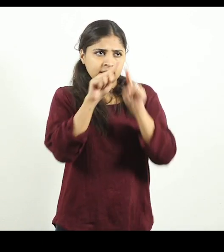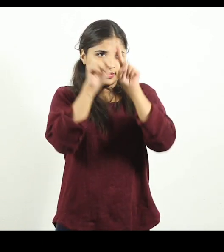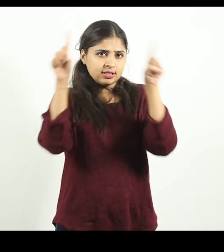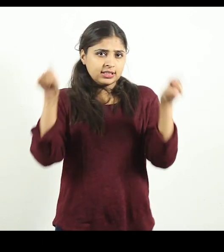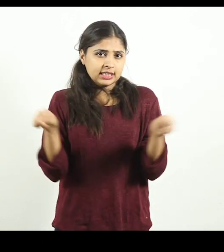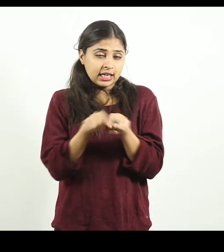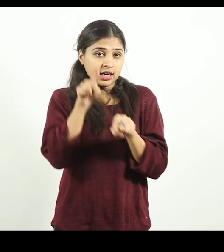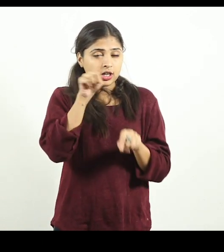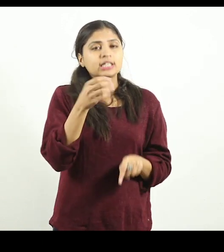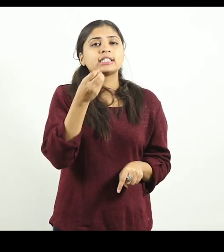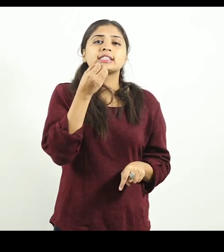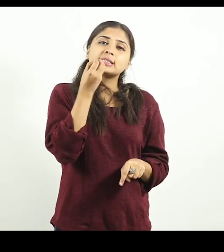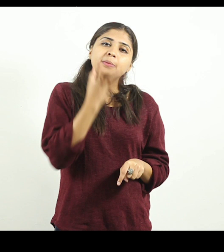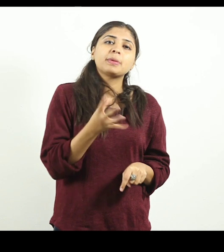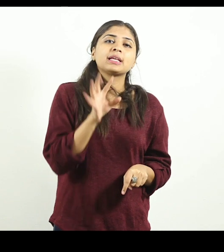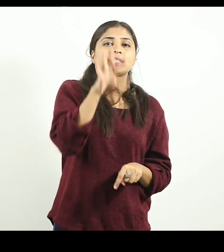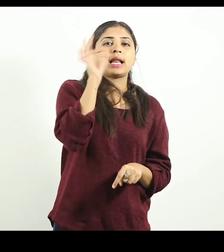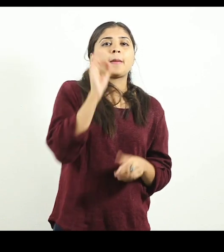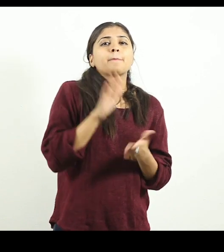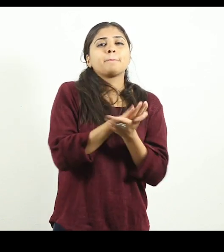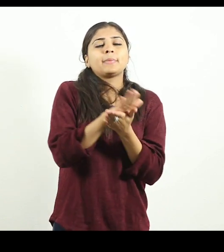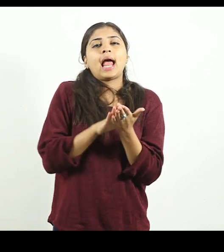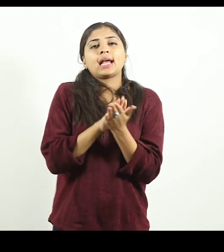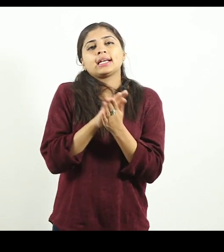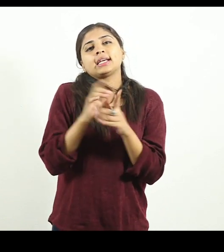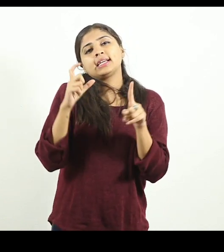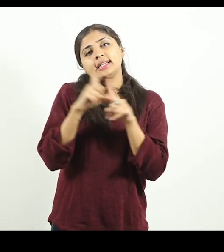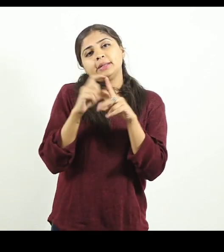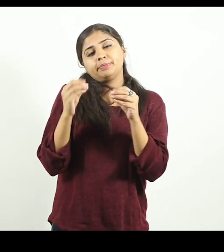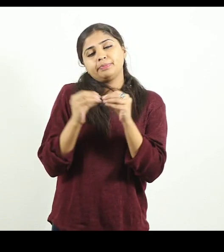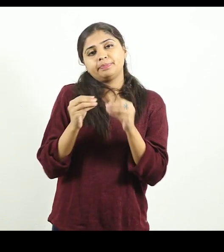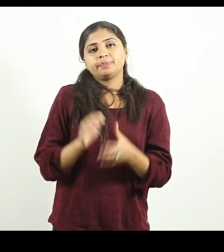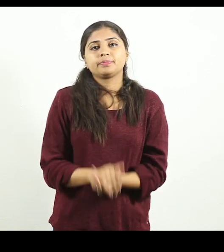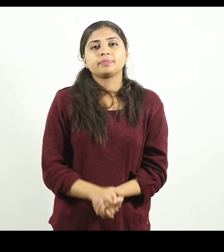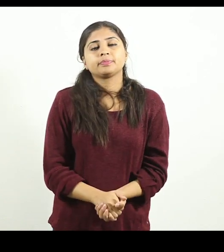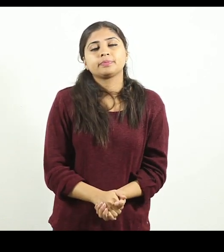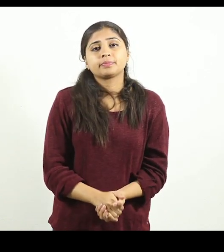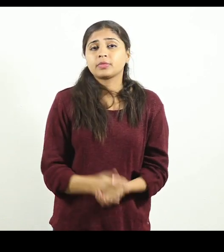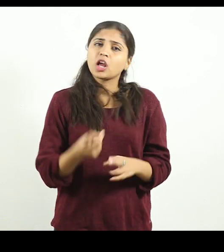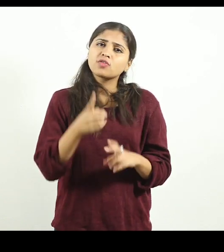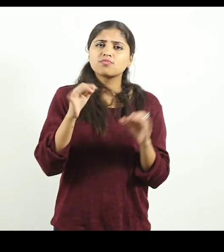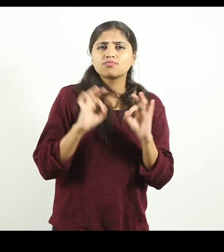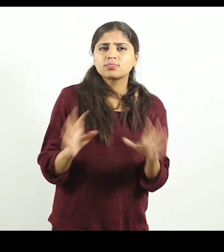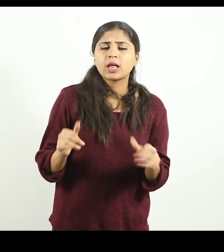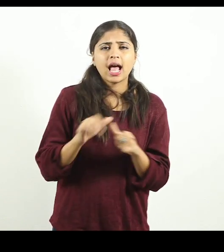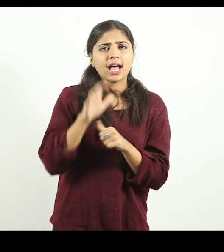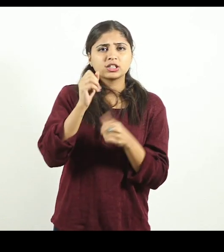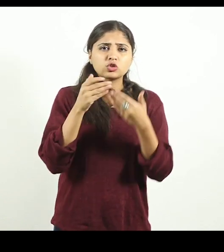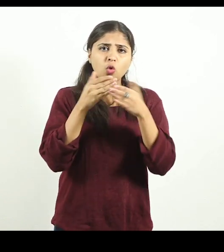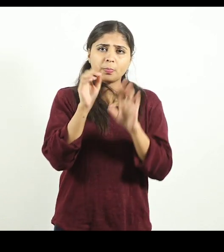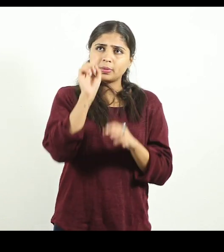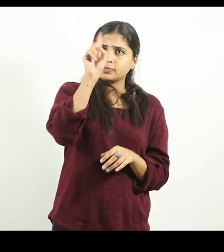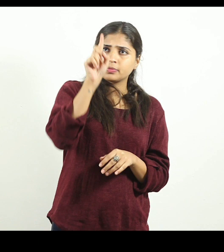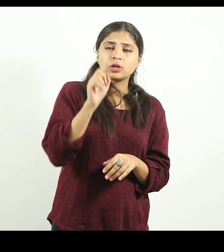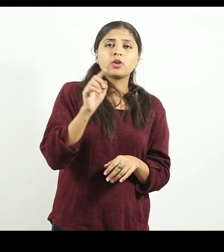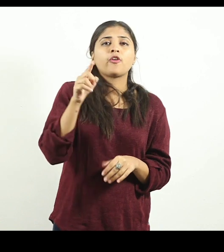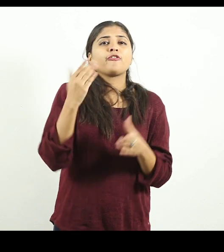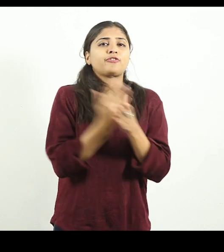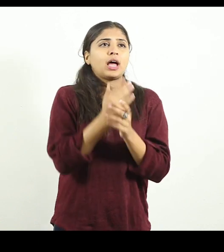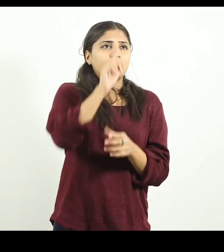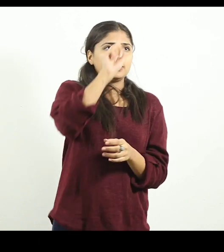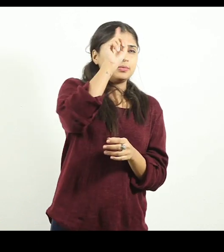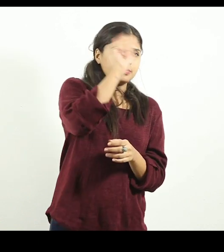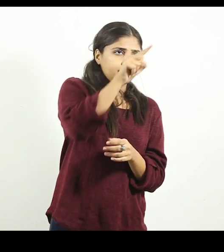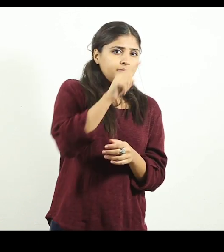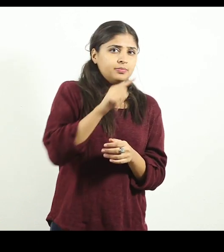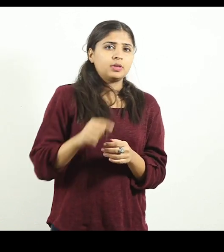screen. In this case, you can simply select Blank Database. If you already have Access open, you can go to